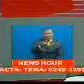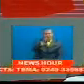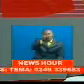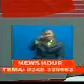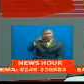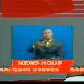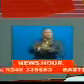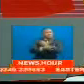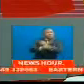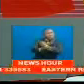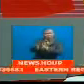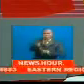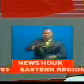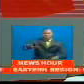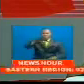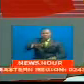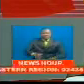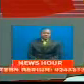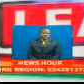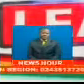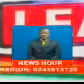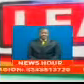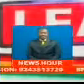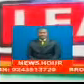most poverty endemic bracket.